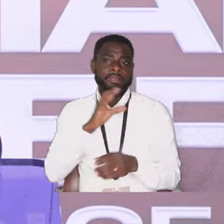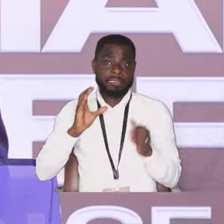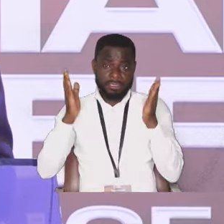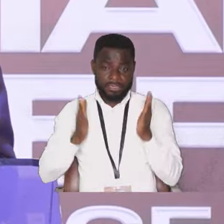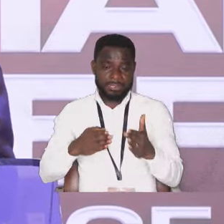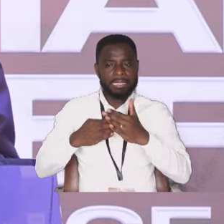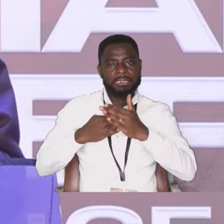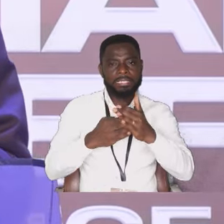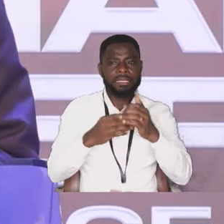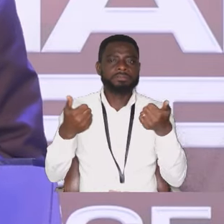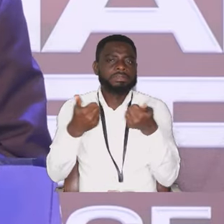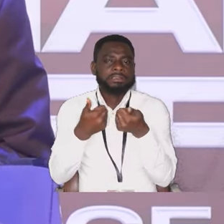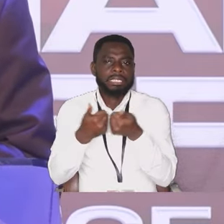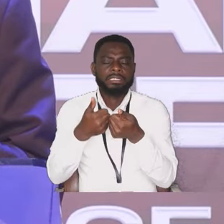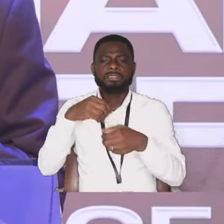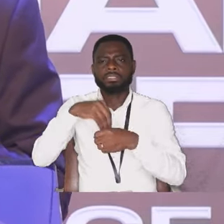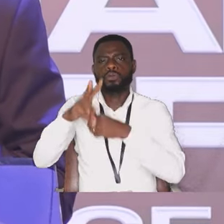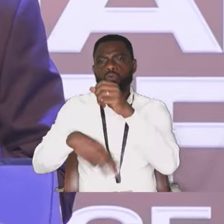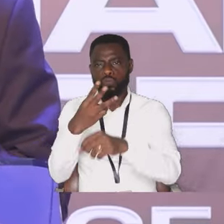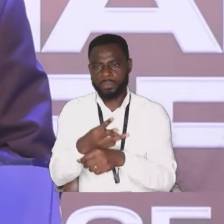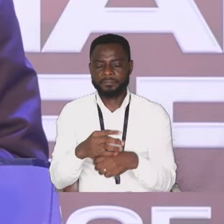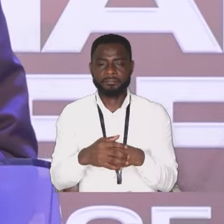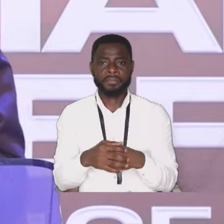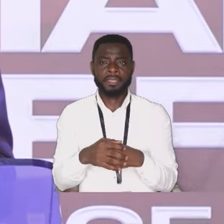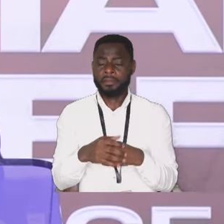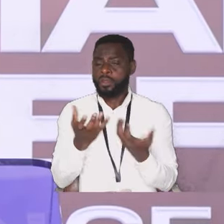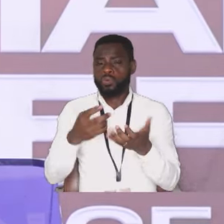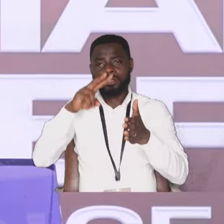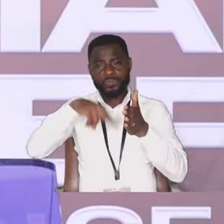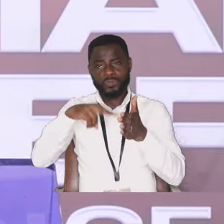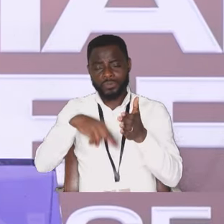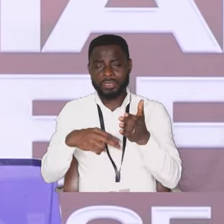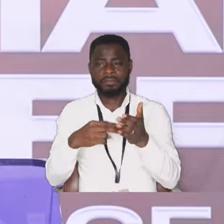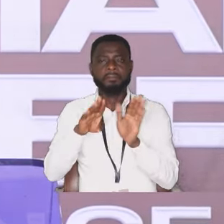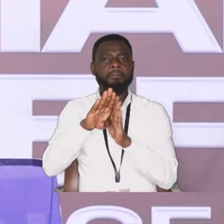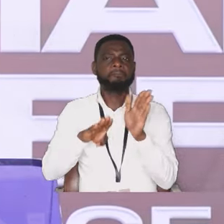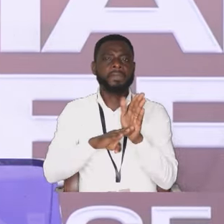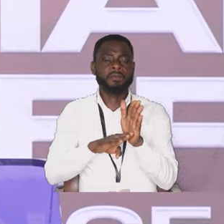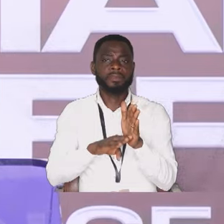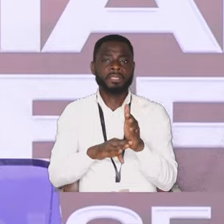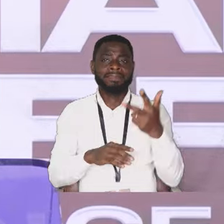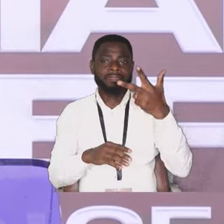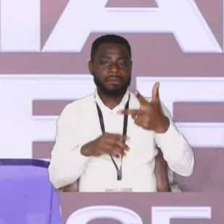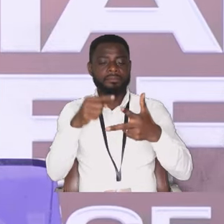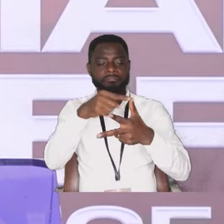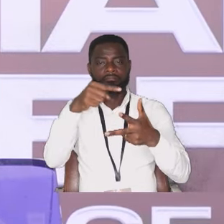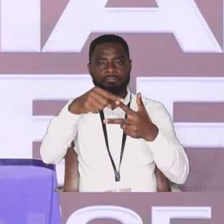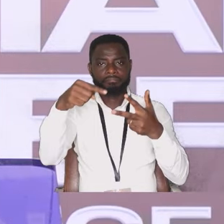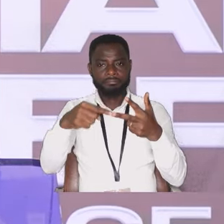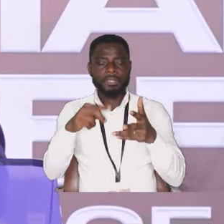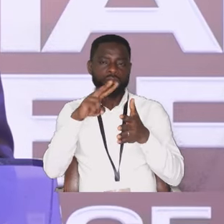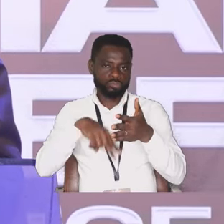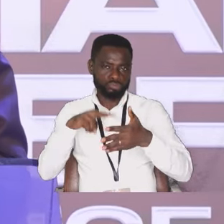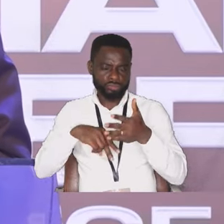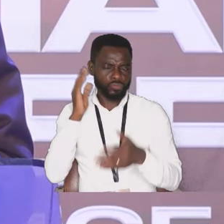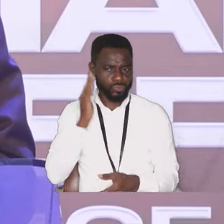secularized world. I want us to take scripture reading from three passages. Three